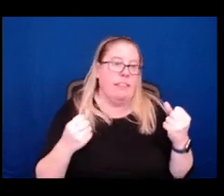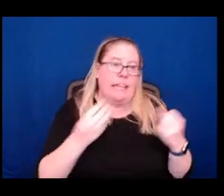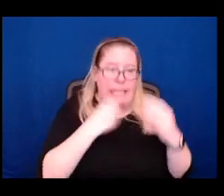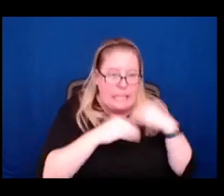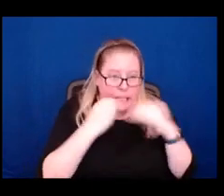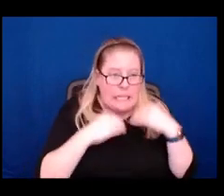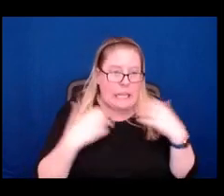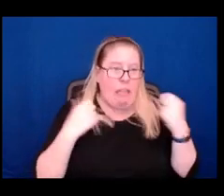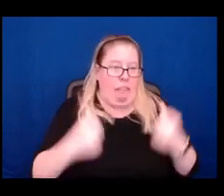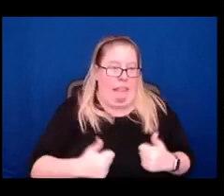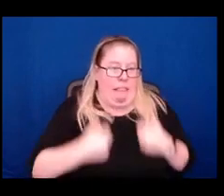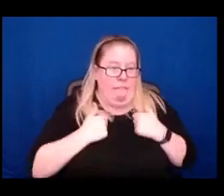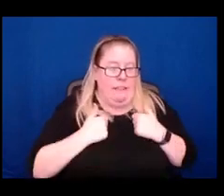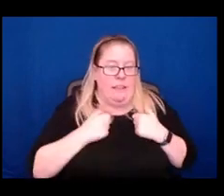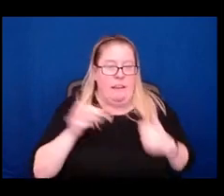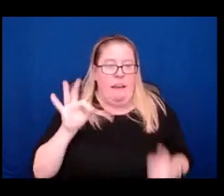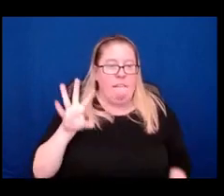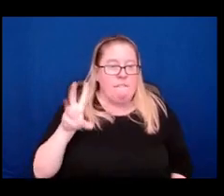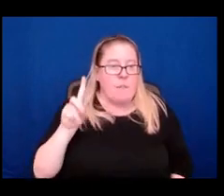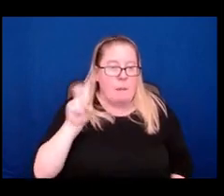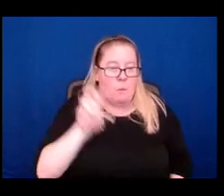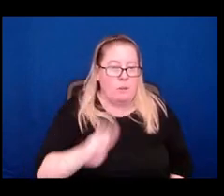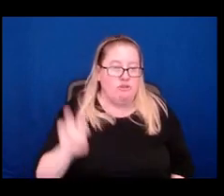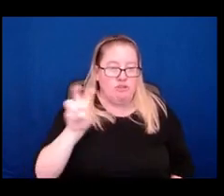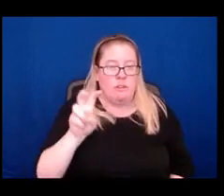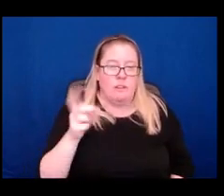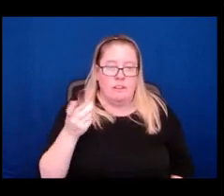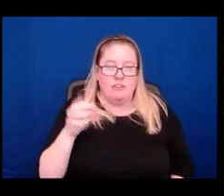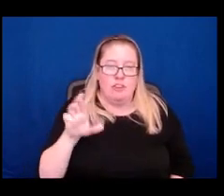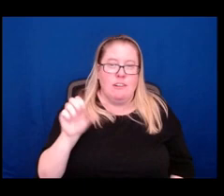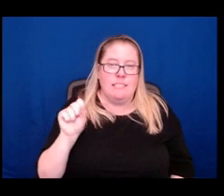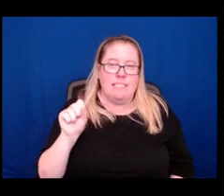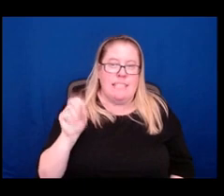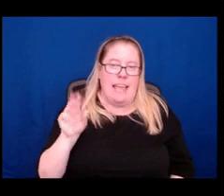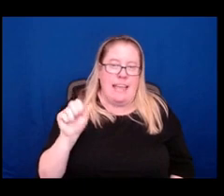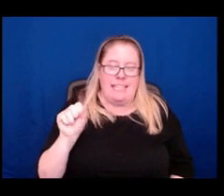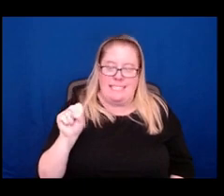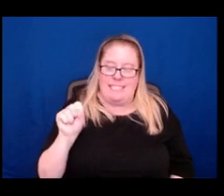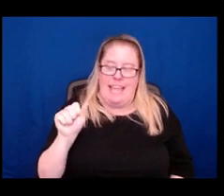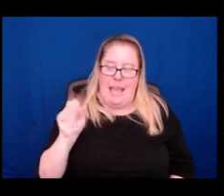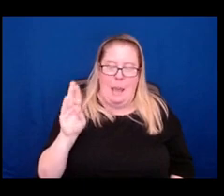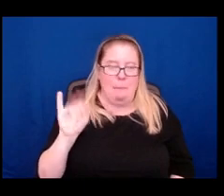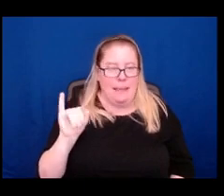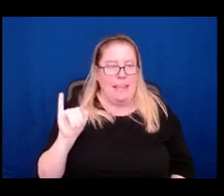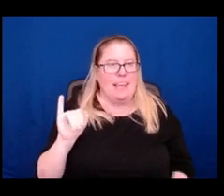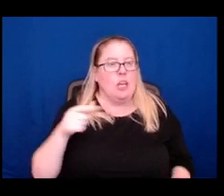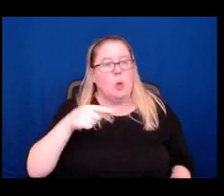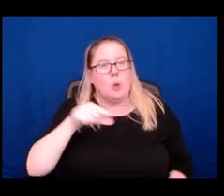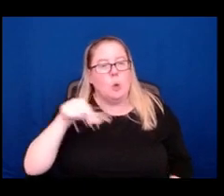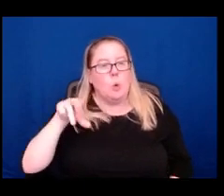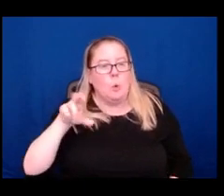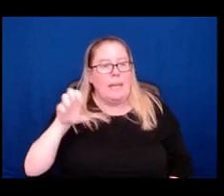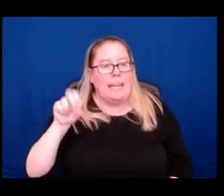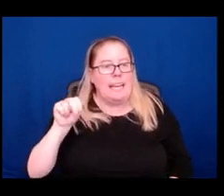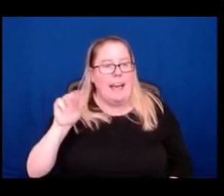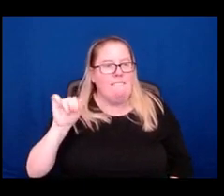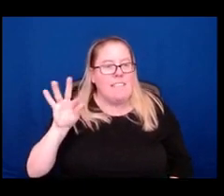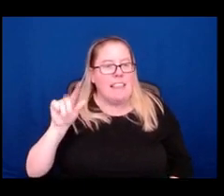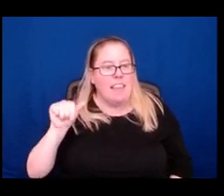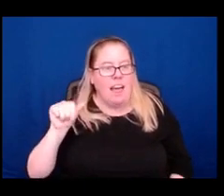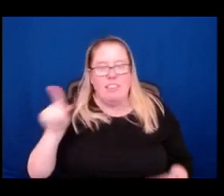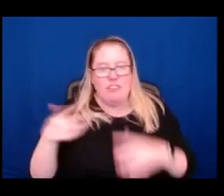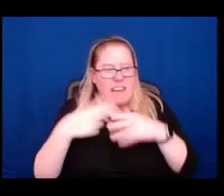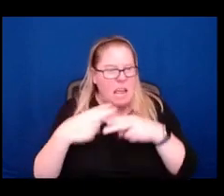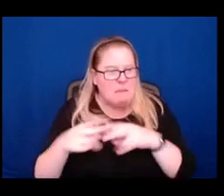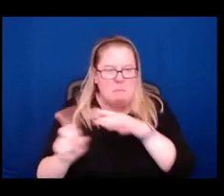eating on the fibroid journey, Dr. Sabi's name has come up. Queen of Fua's name has come up. These are folks who have dedicated their time